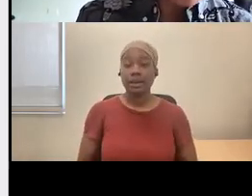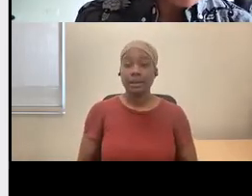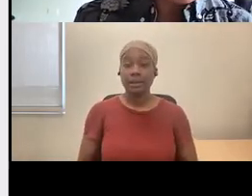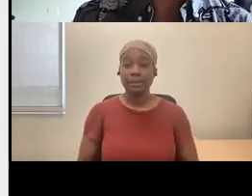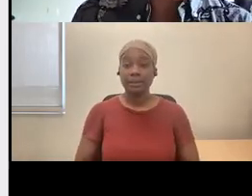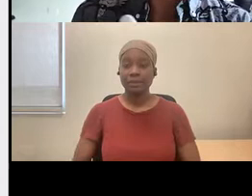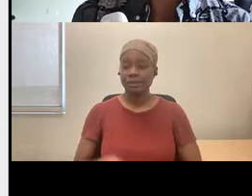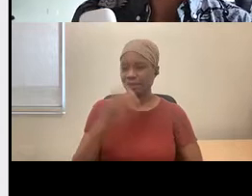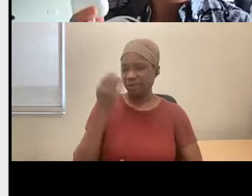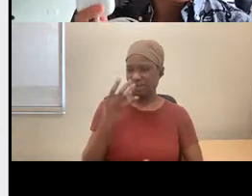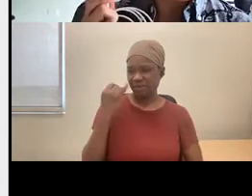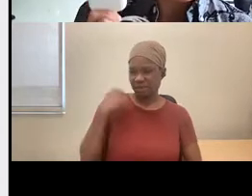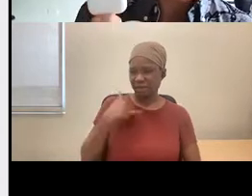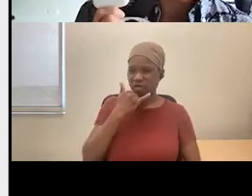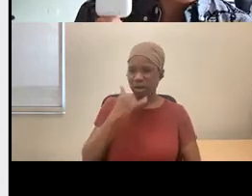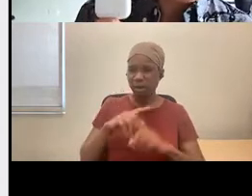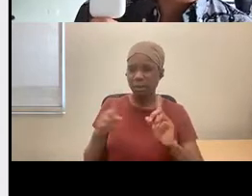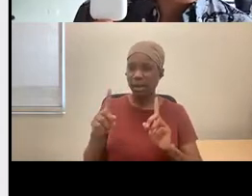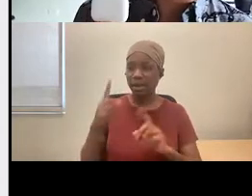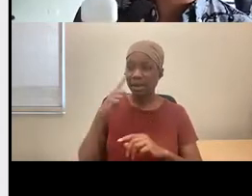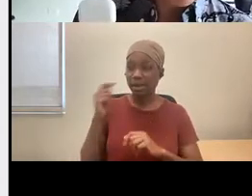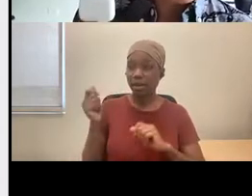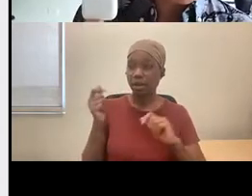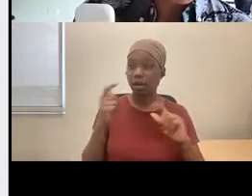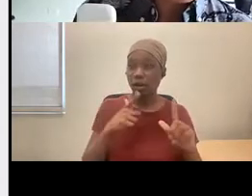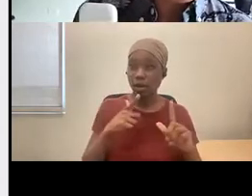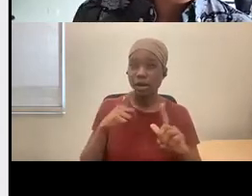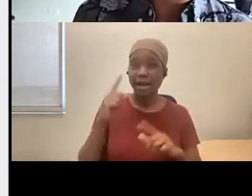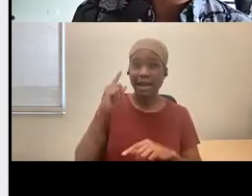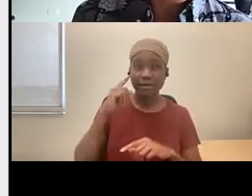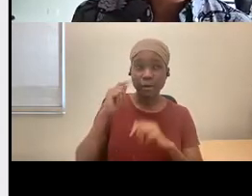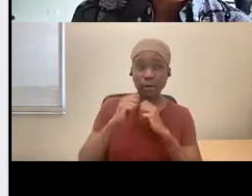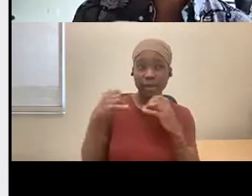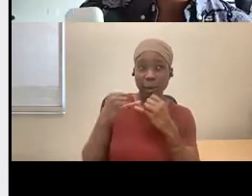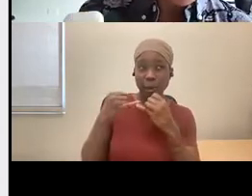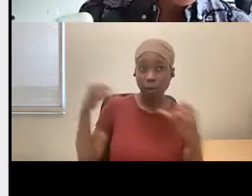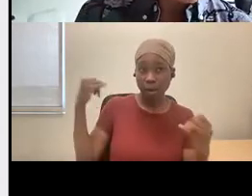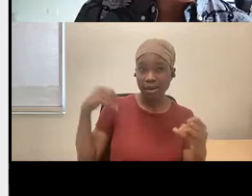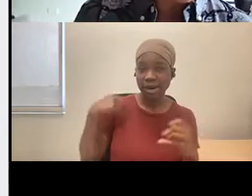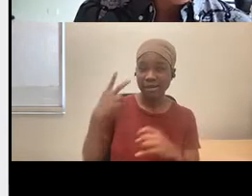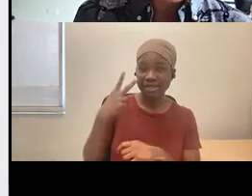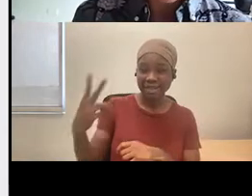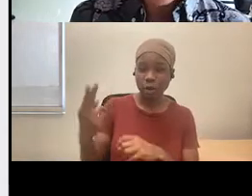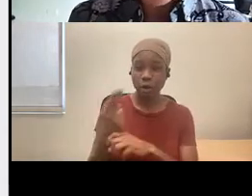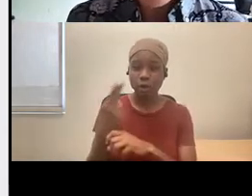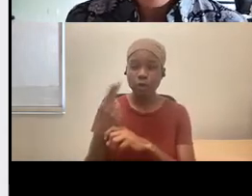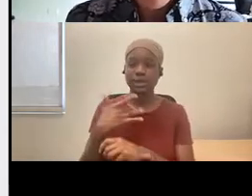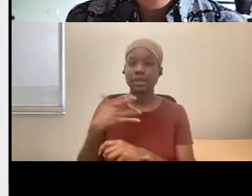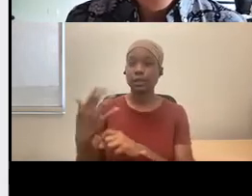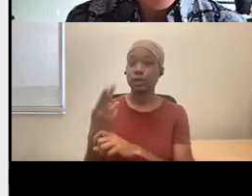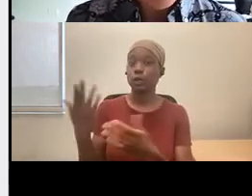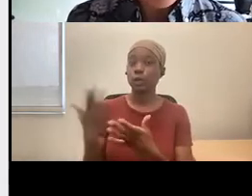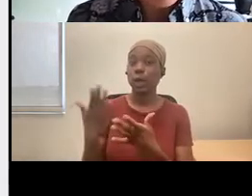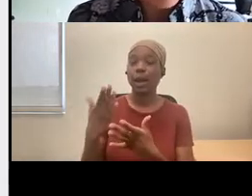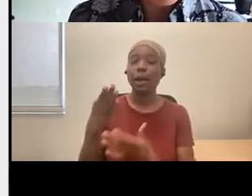correct me if I'm wrong, but all wireless headphones that I've ever seen or used are communicating over Bluetooth. I'm not sure if